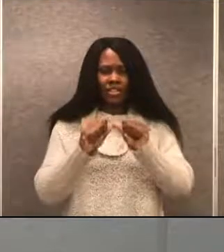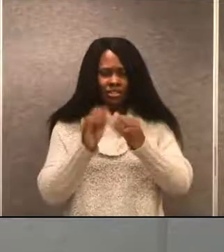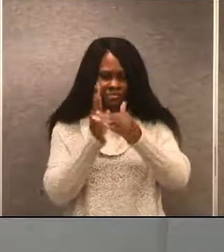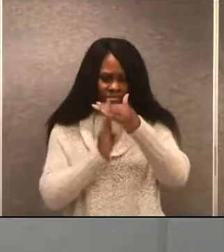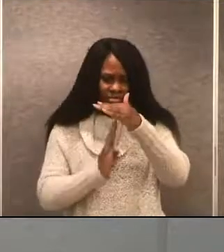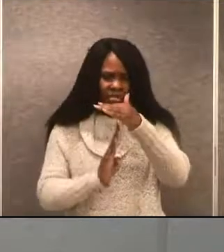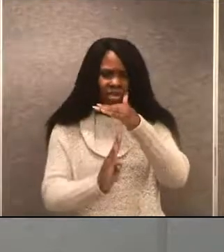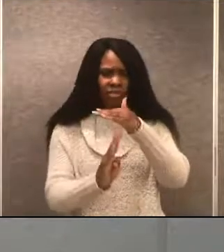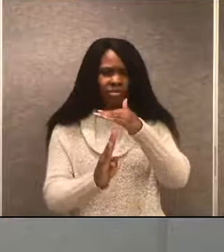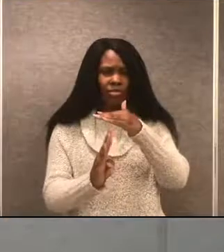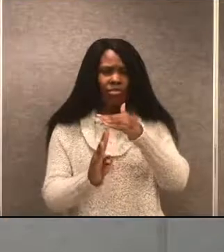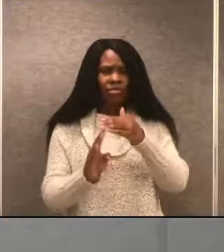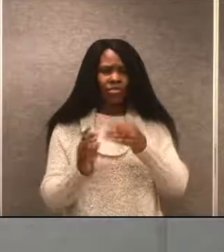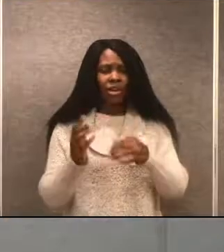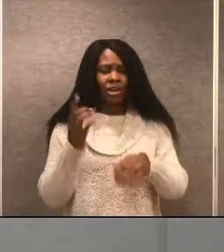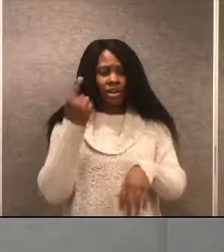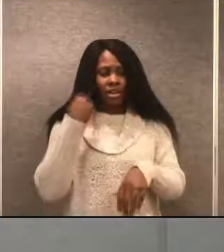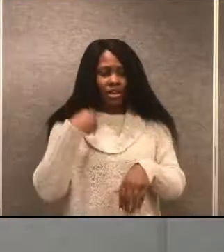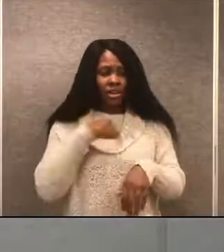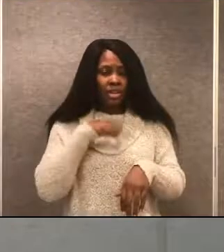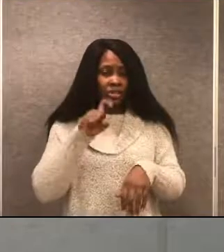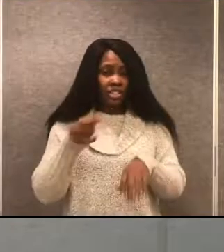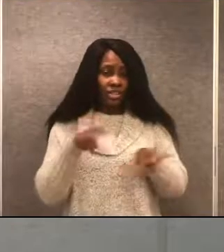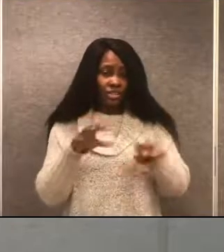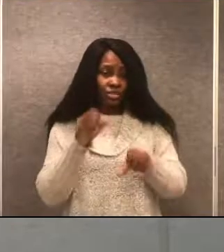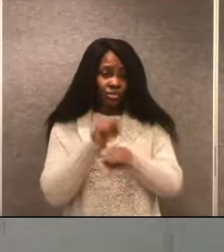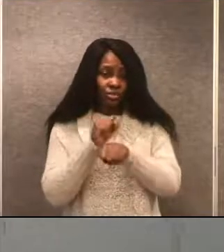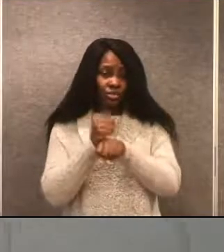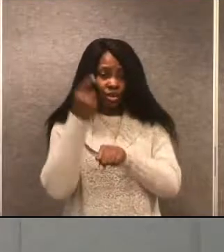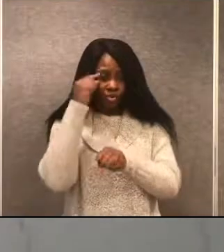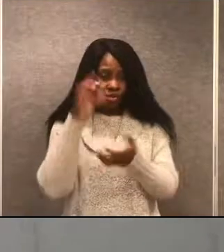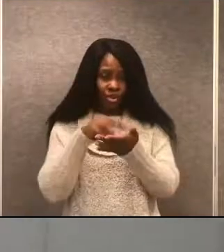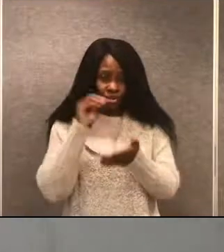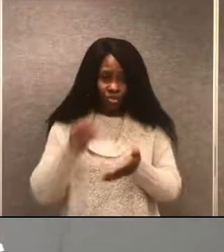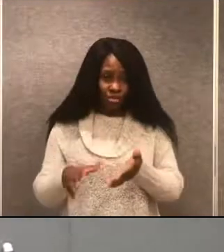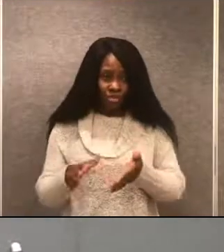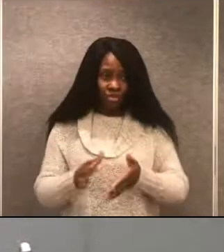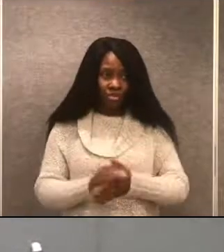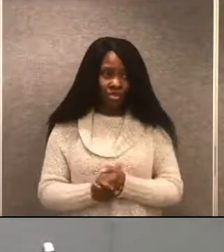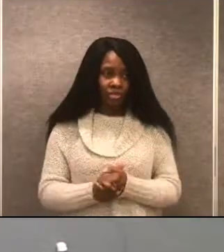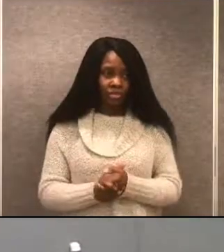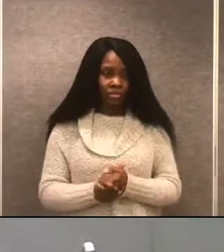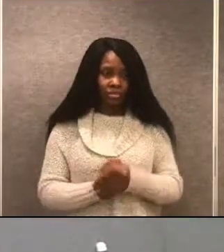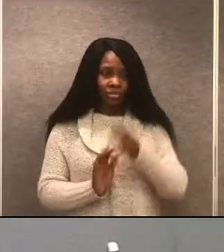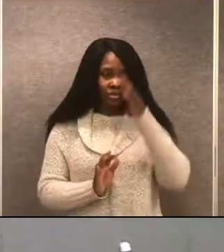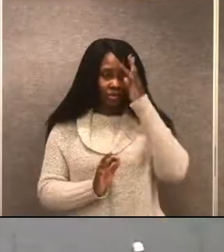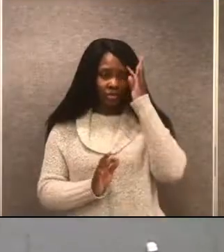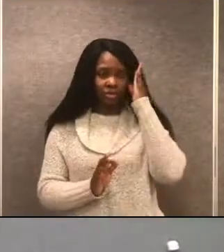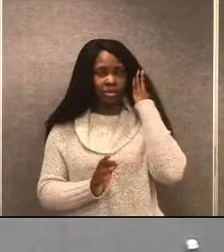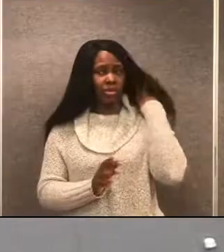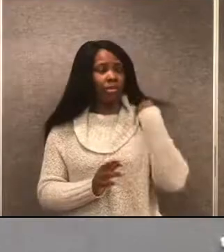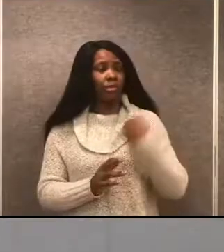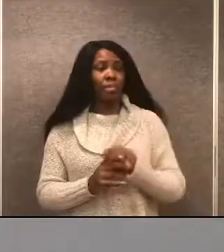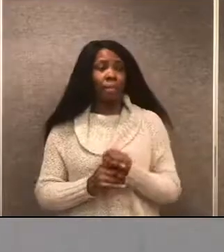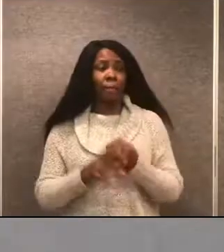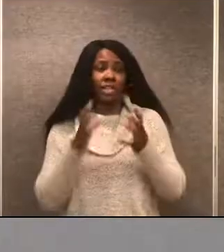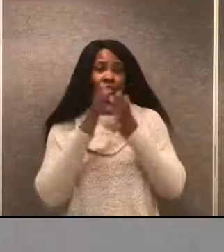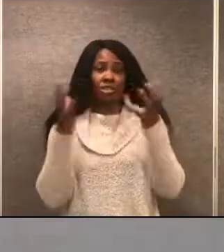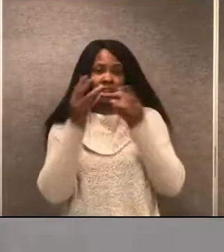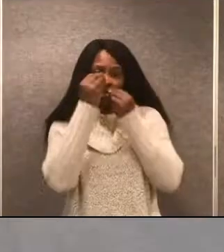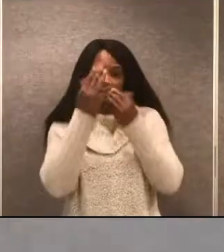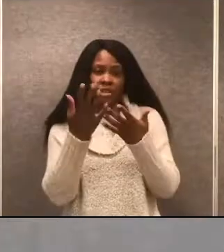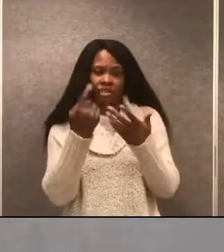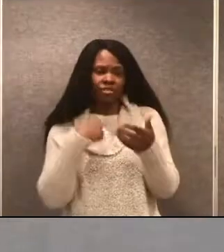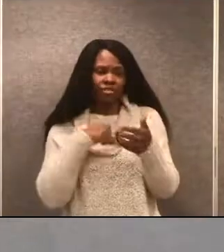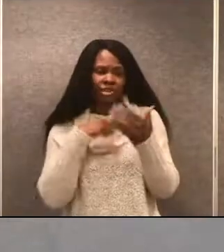work done for the students. Well, thank you for that. Listen, we're gonna. There's a lot of information. As I said earlier, we're gonna close